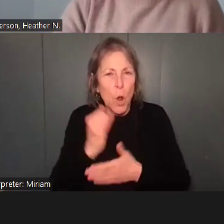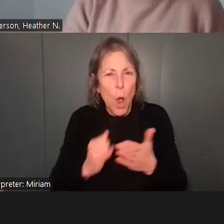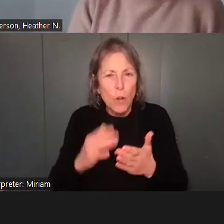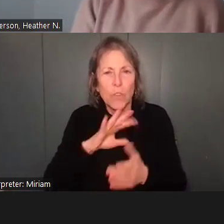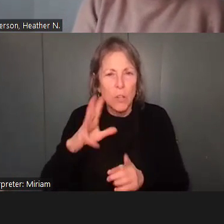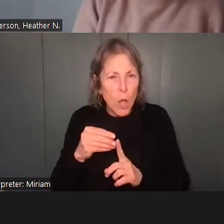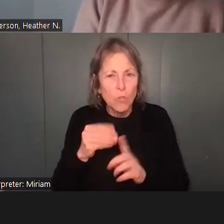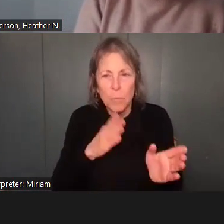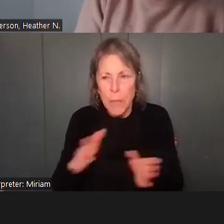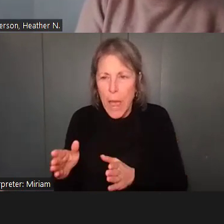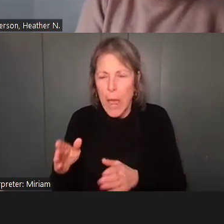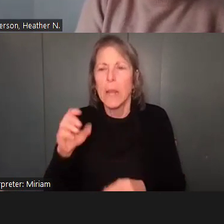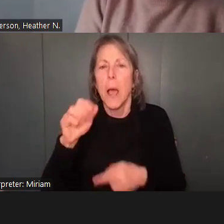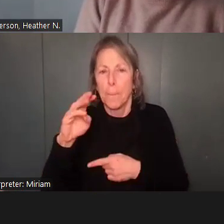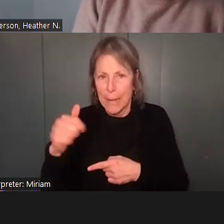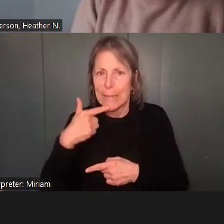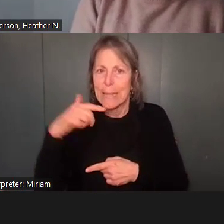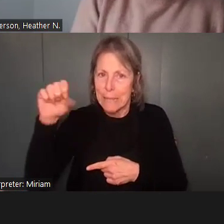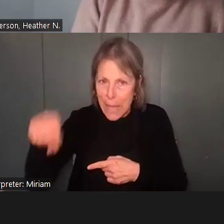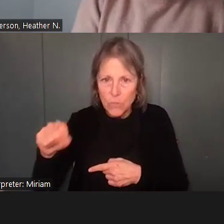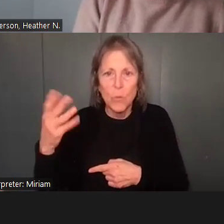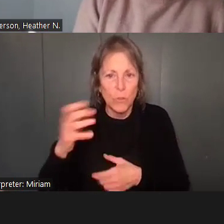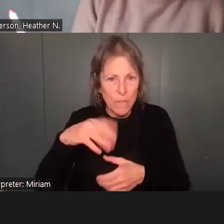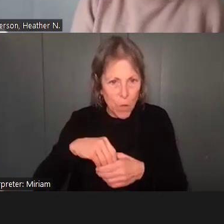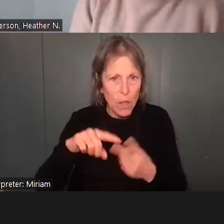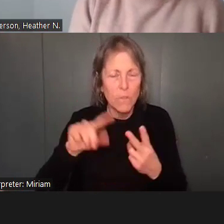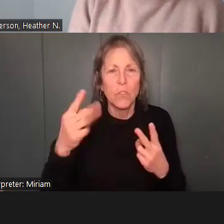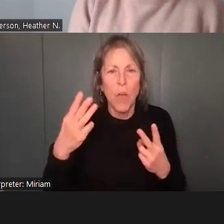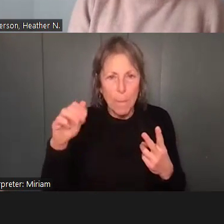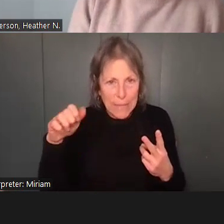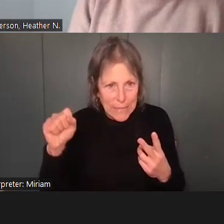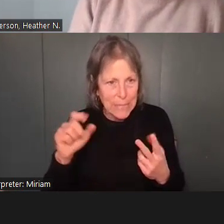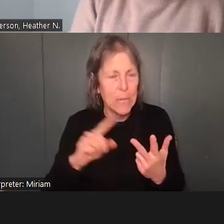plan? I see a yes from Amanda, Thomas,